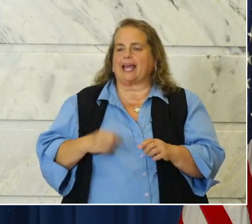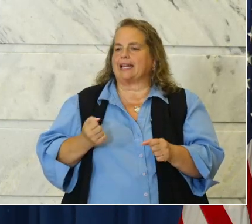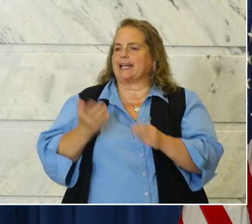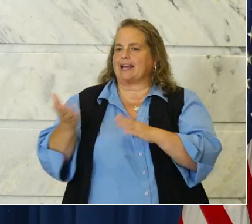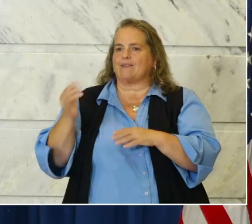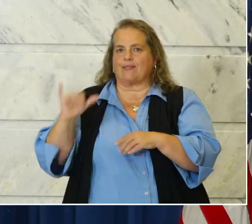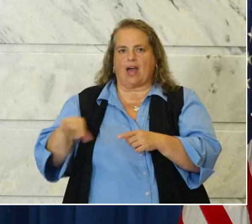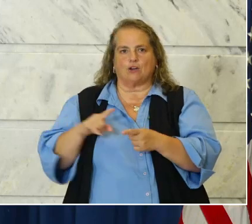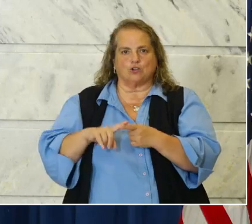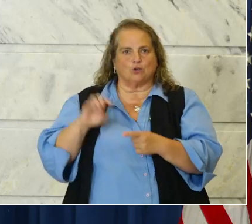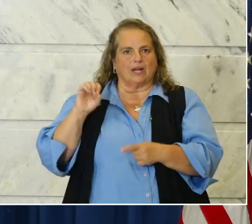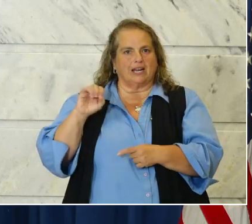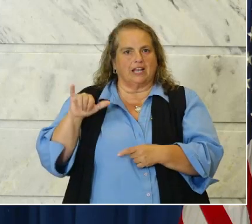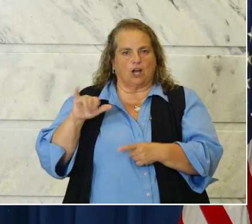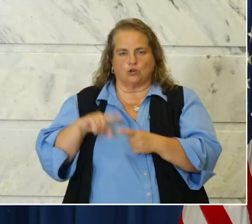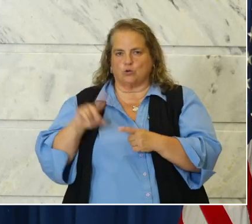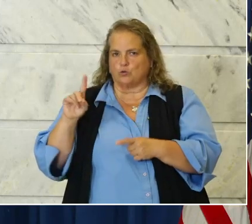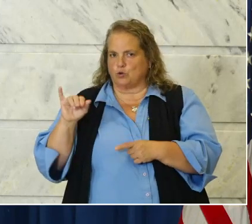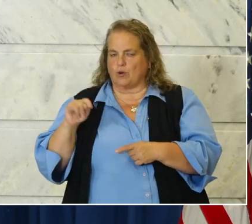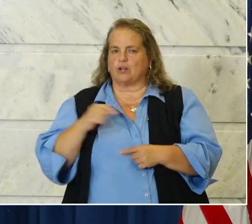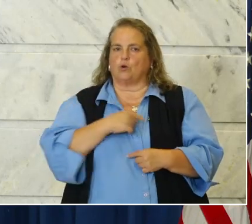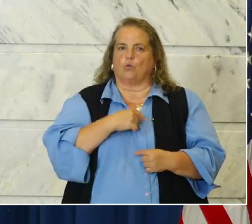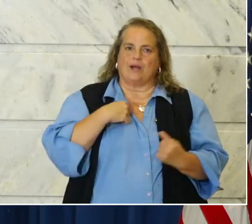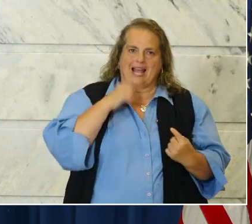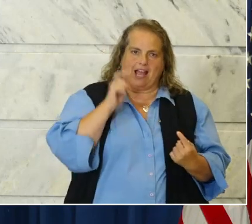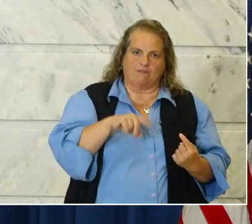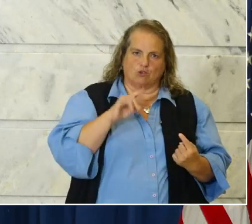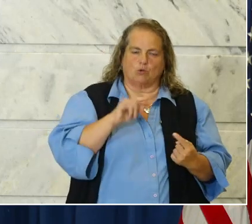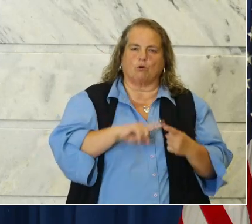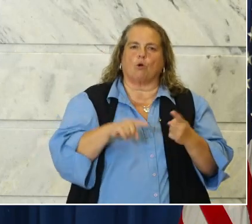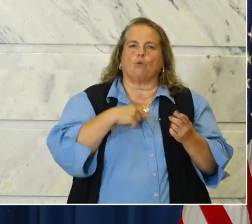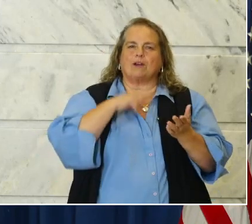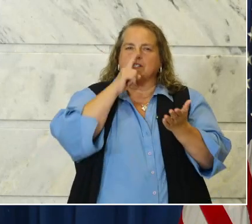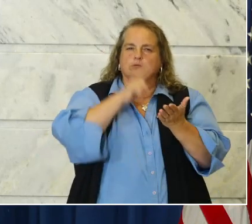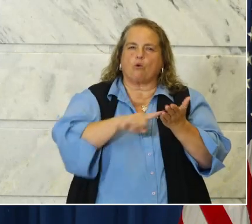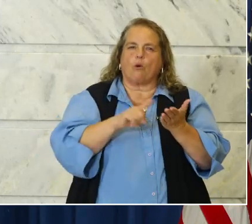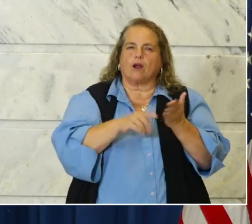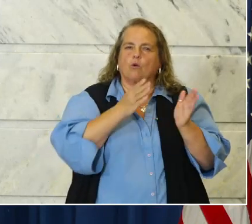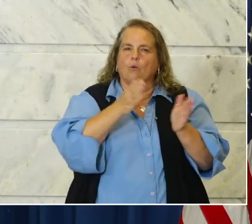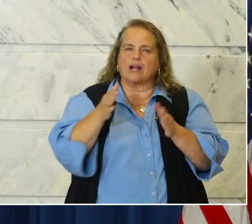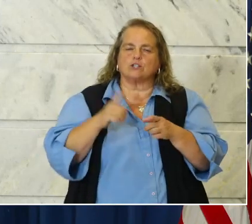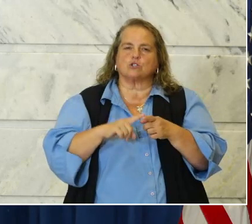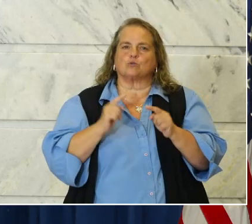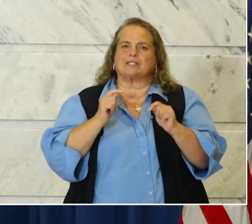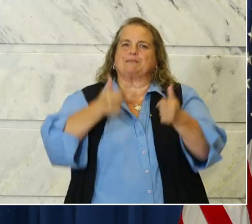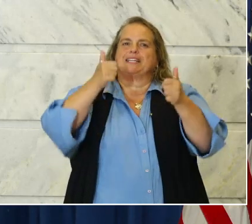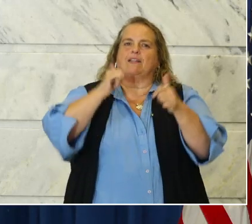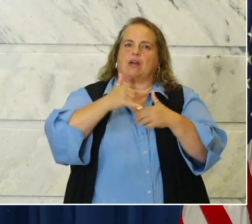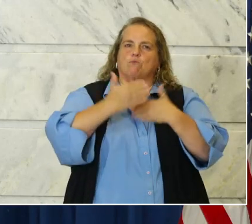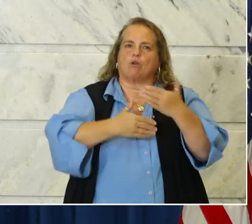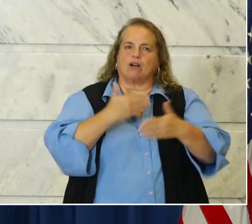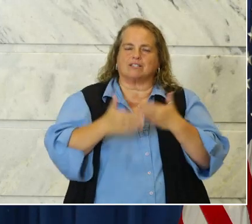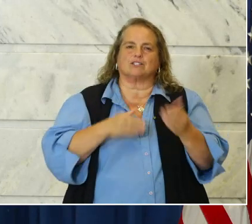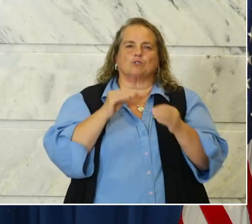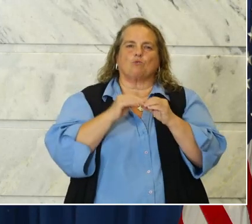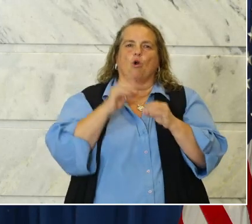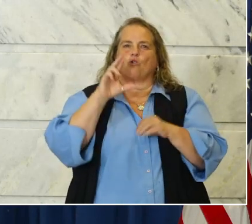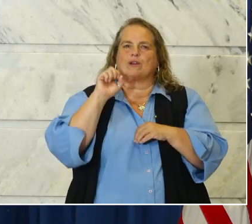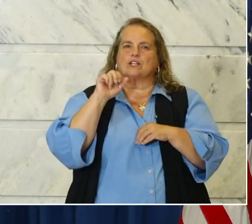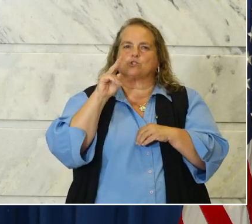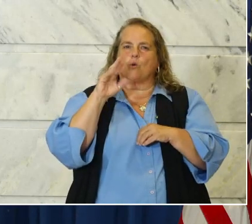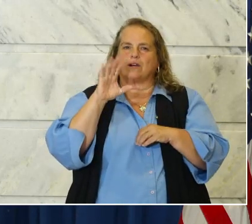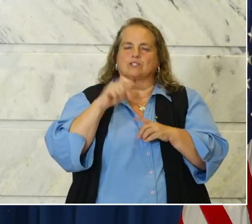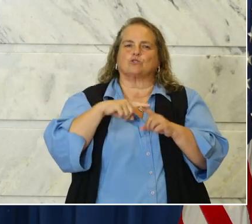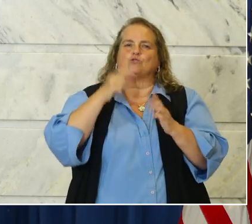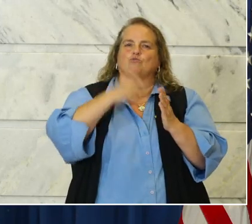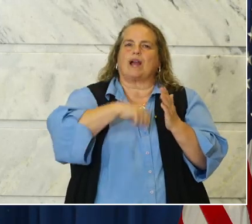this point, but we are exploring ways to speed that process up, to put more resources behind that so that we can write those